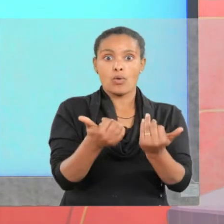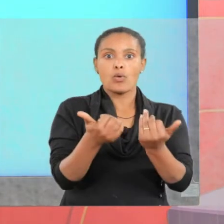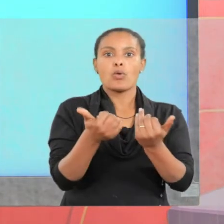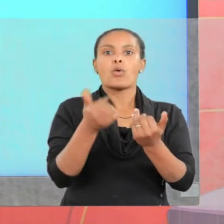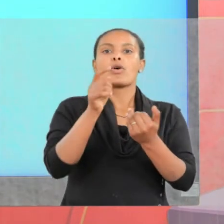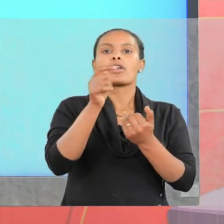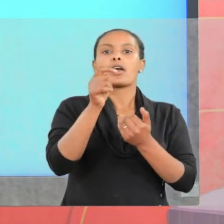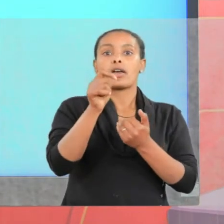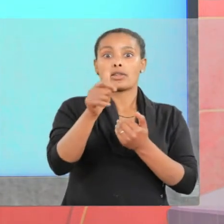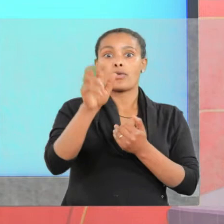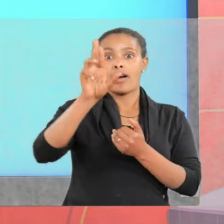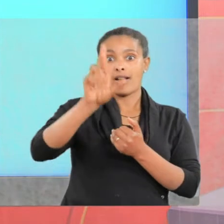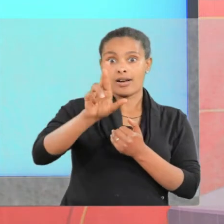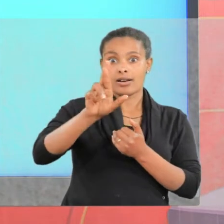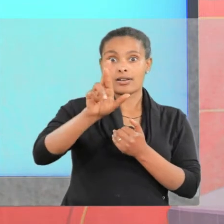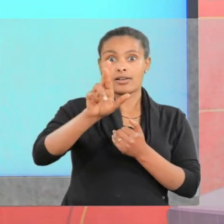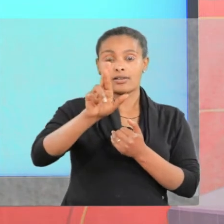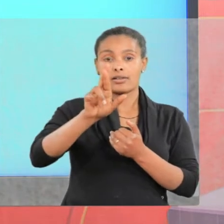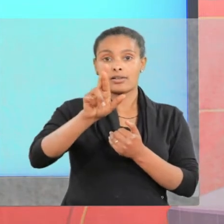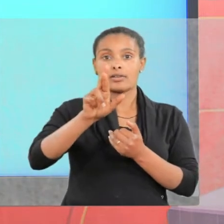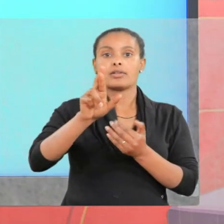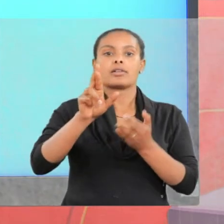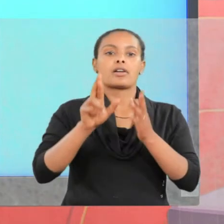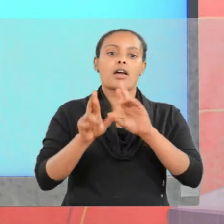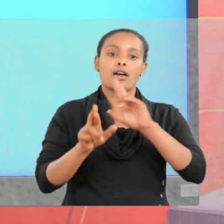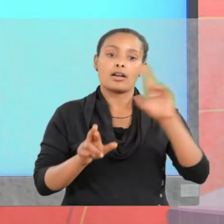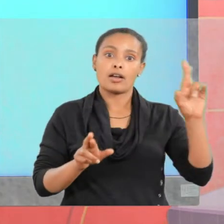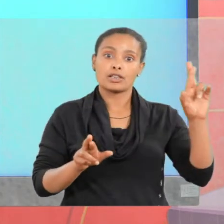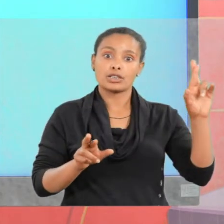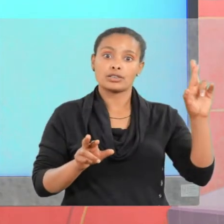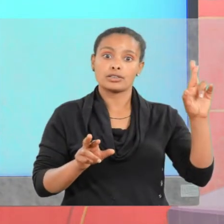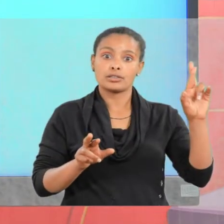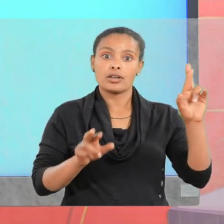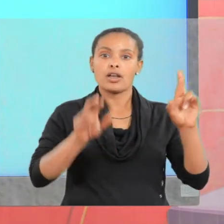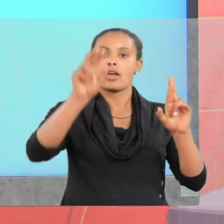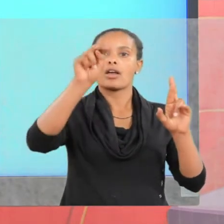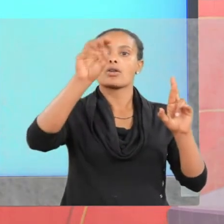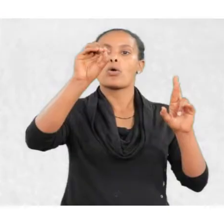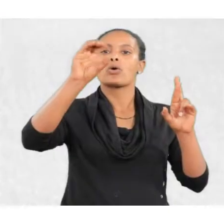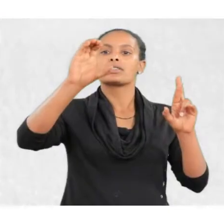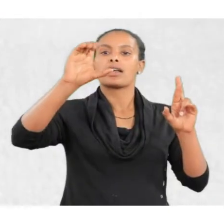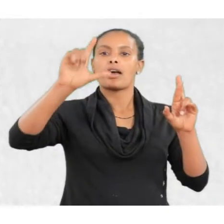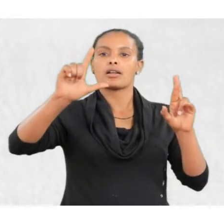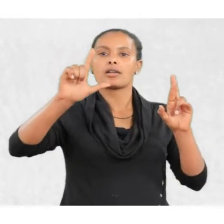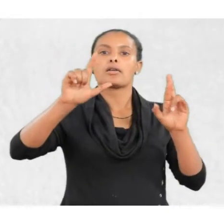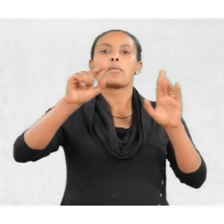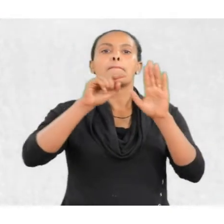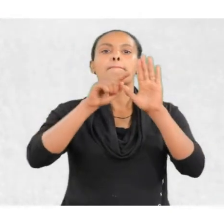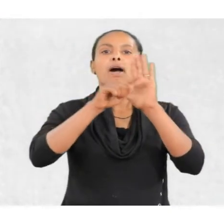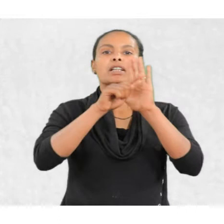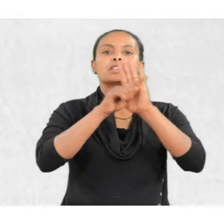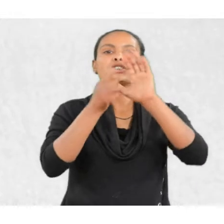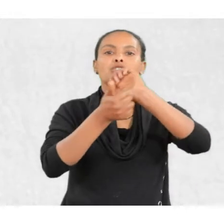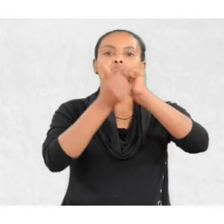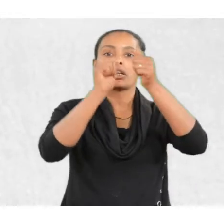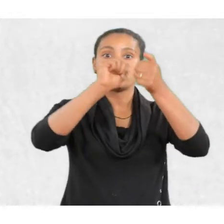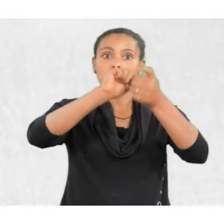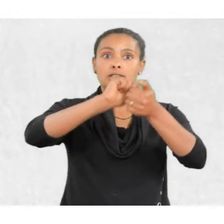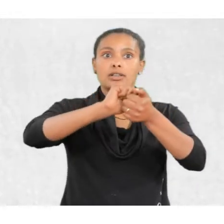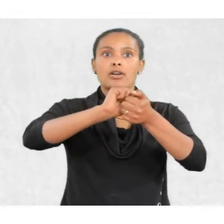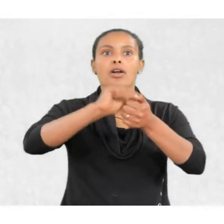the rate of the reaction in terms of NOCl is this, therefore minus change in concentration